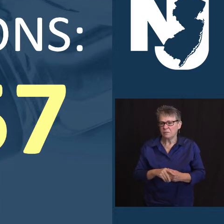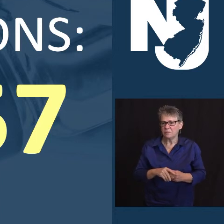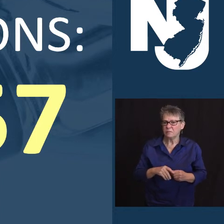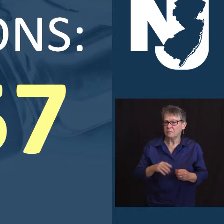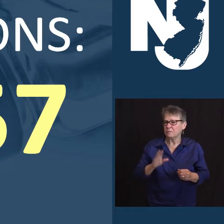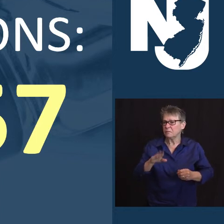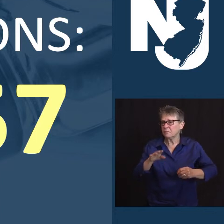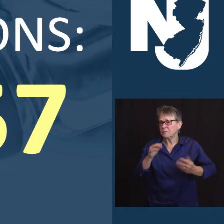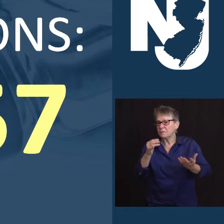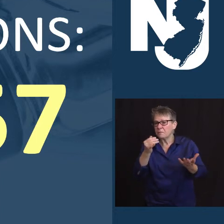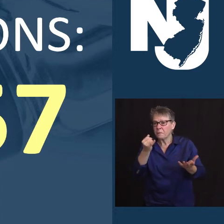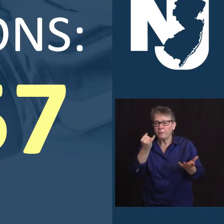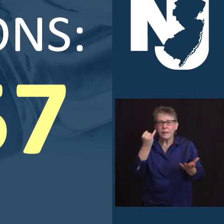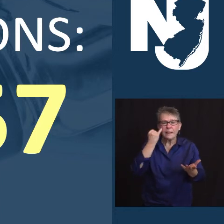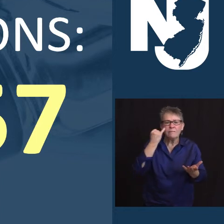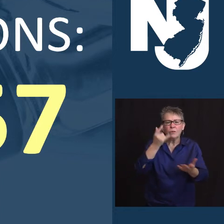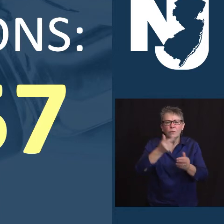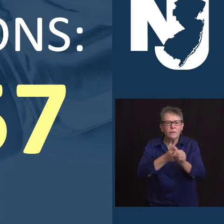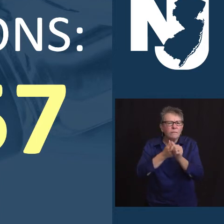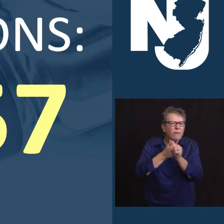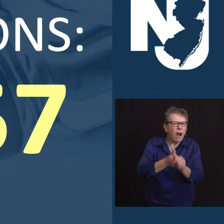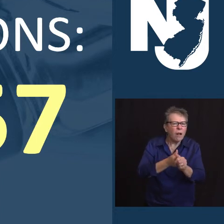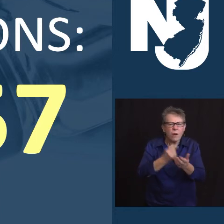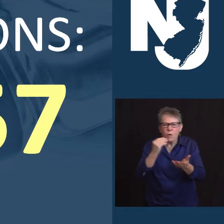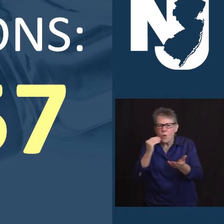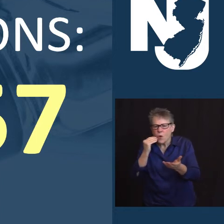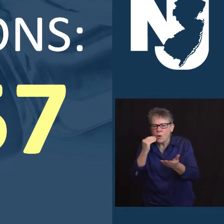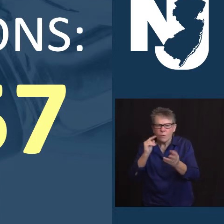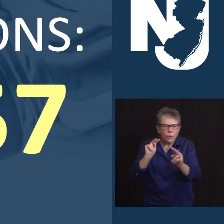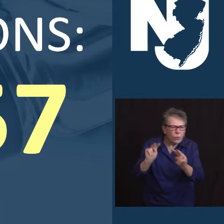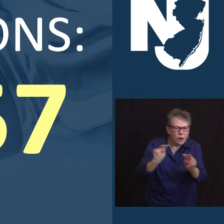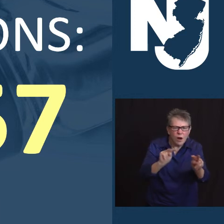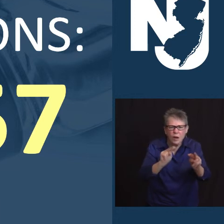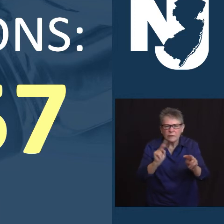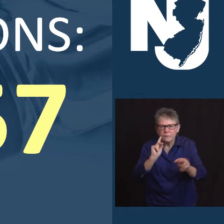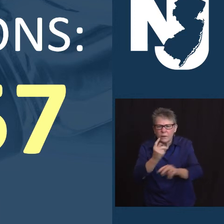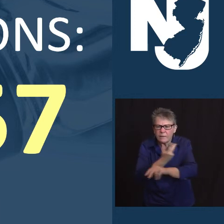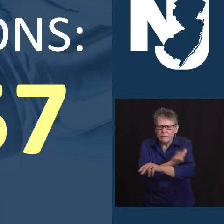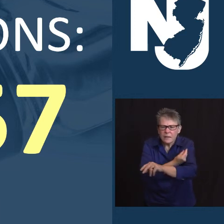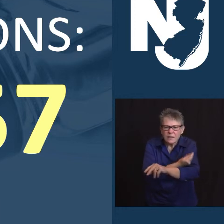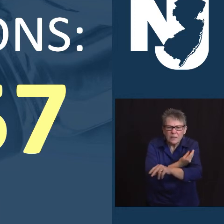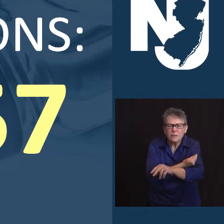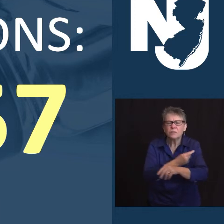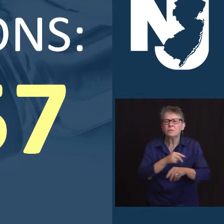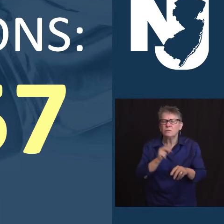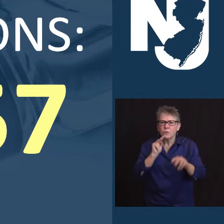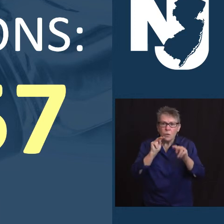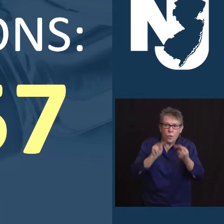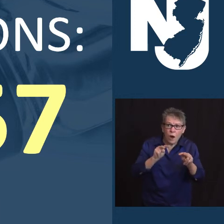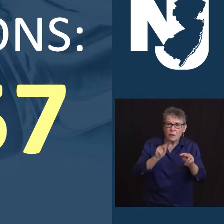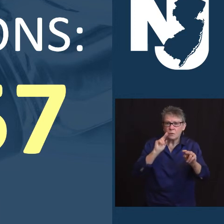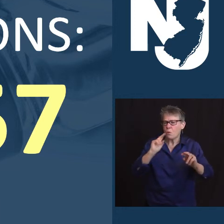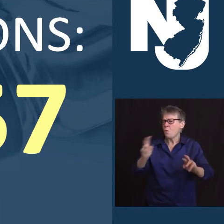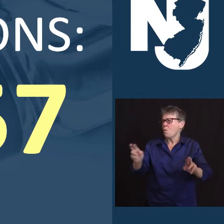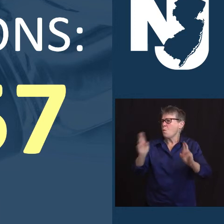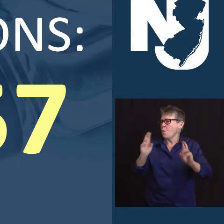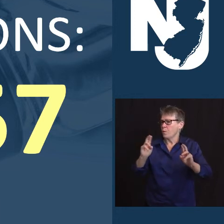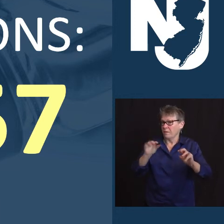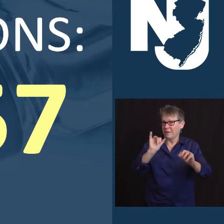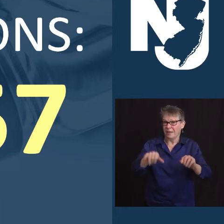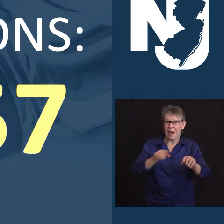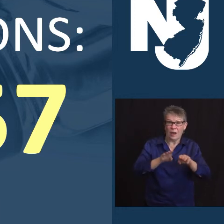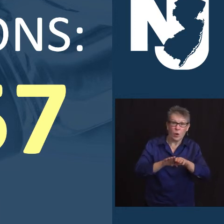is we keep this trend up, the shape of the curve, if not even accelerate it. So from when we administered